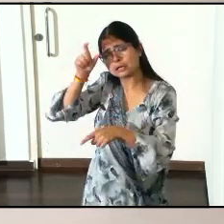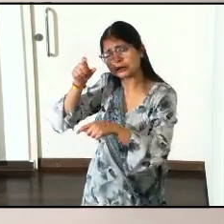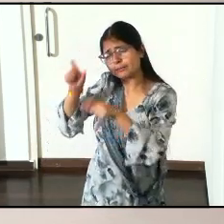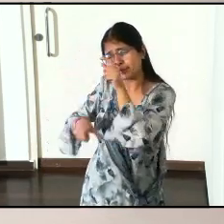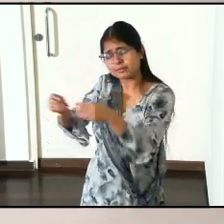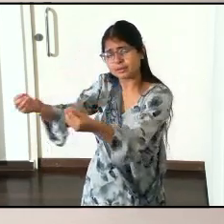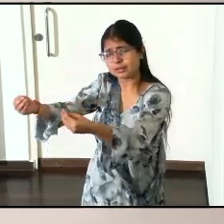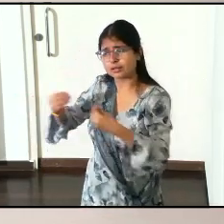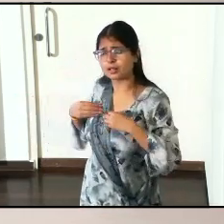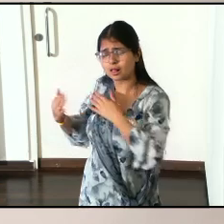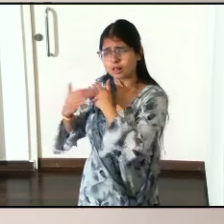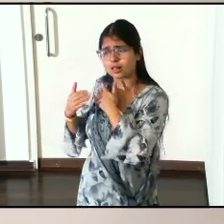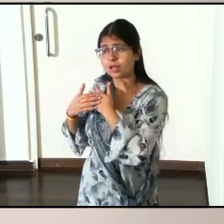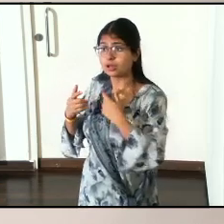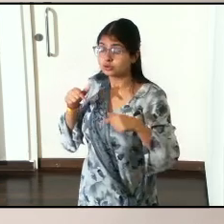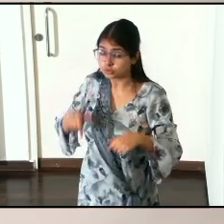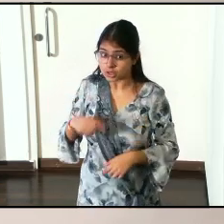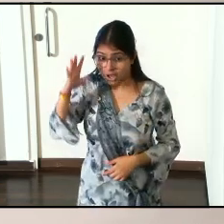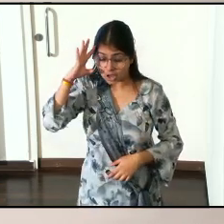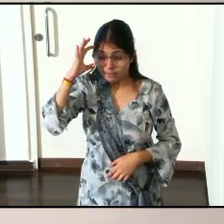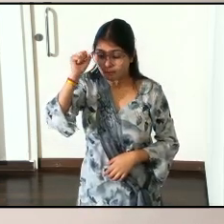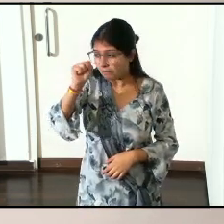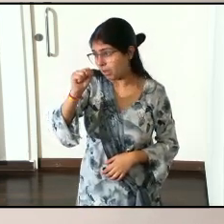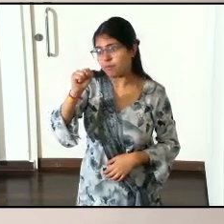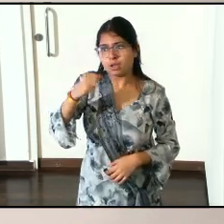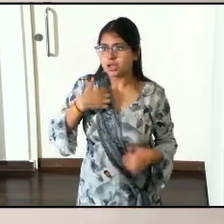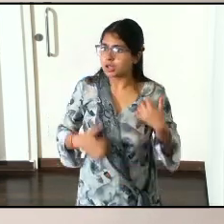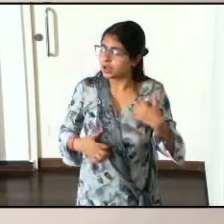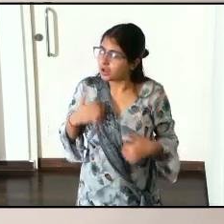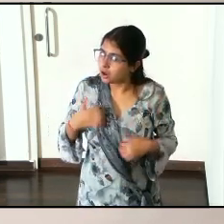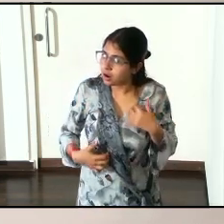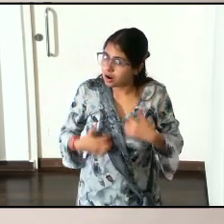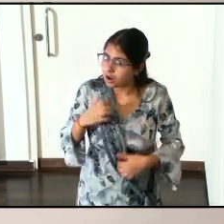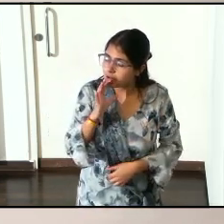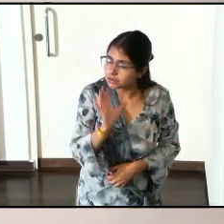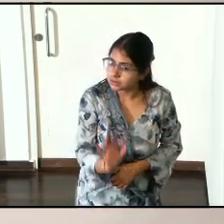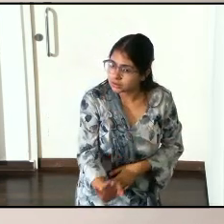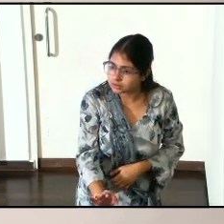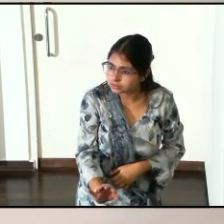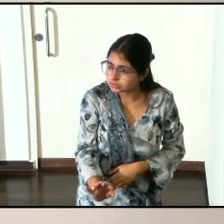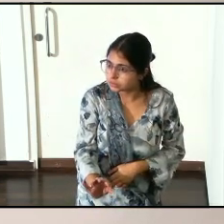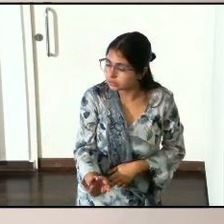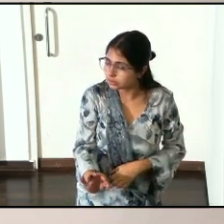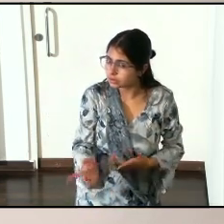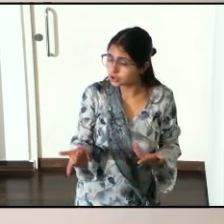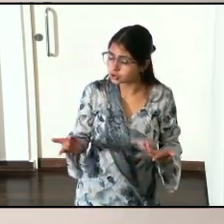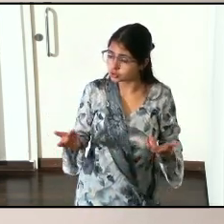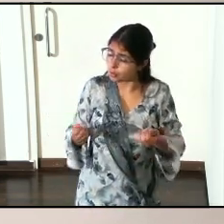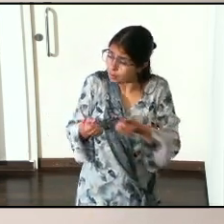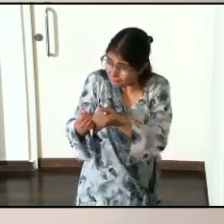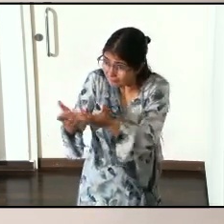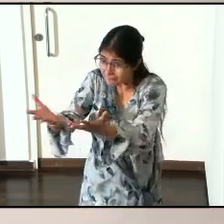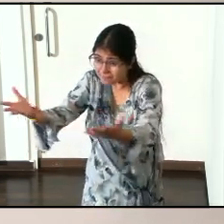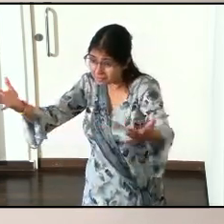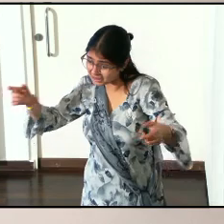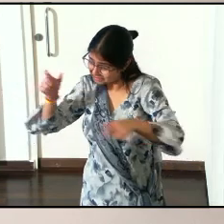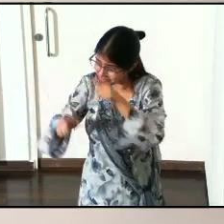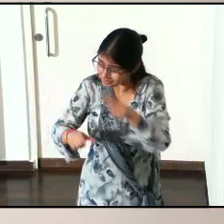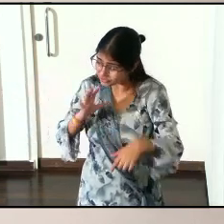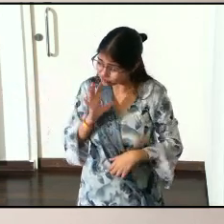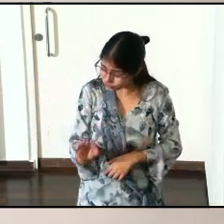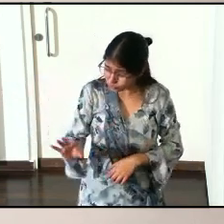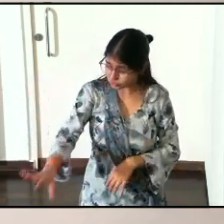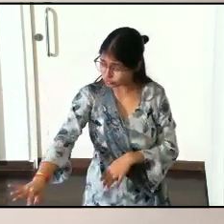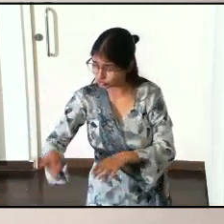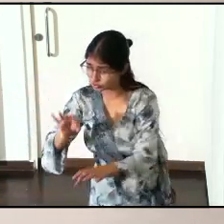That is such an interesting memory. From a very unlikely source, that there are people who took those posters,